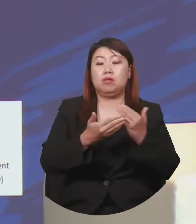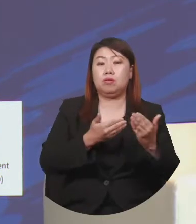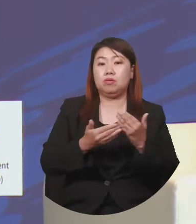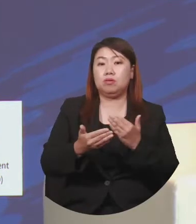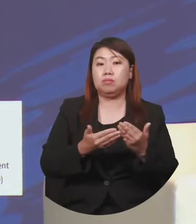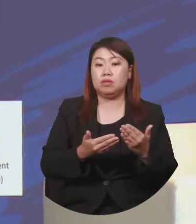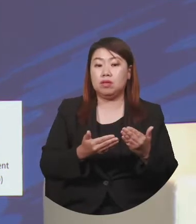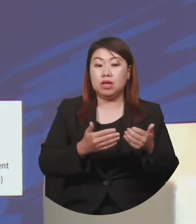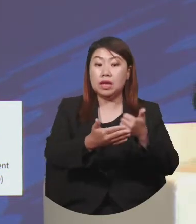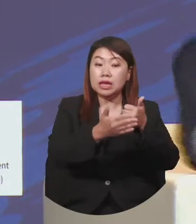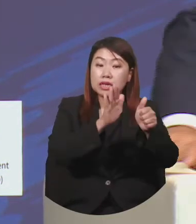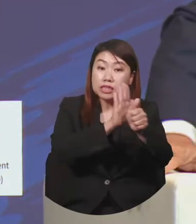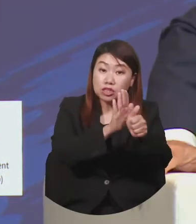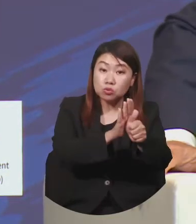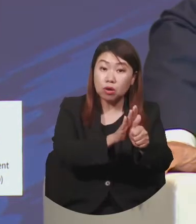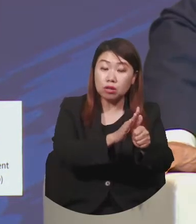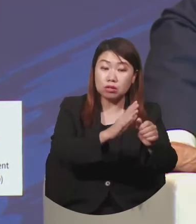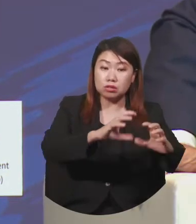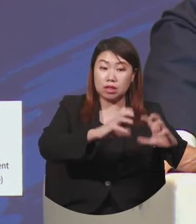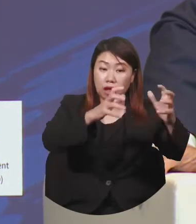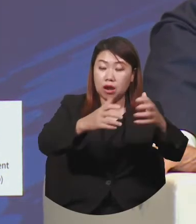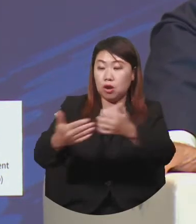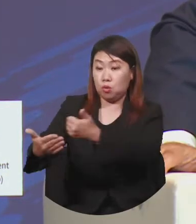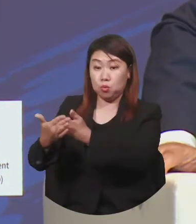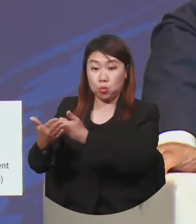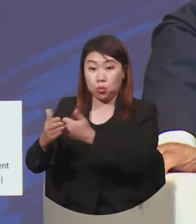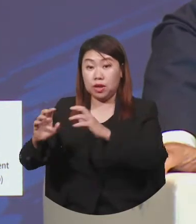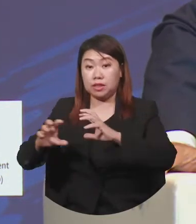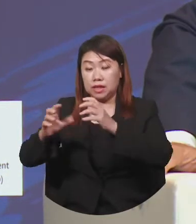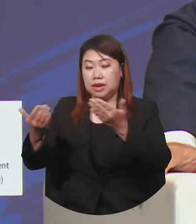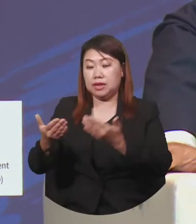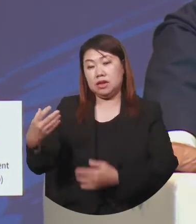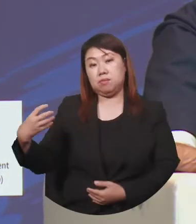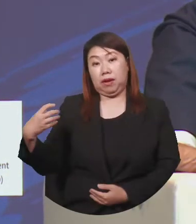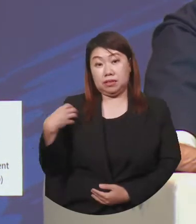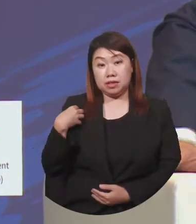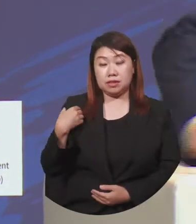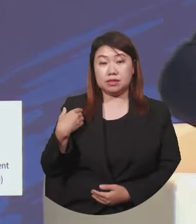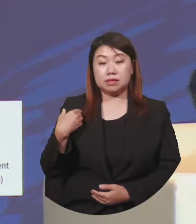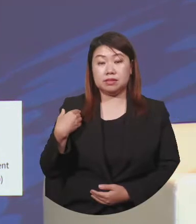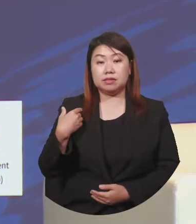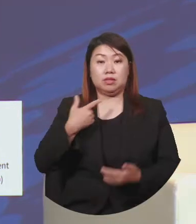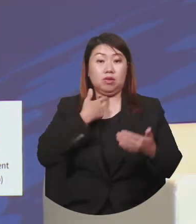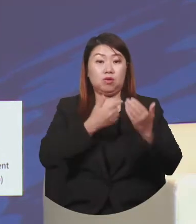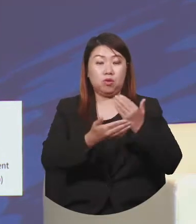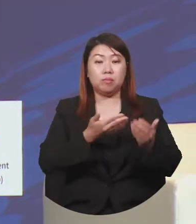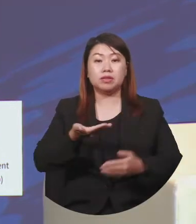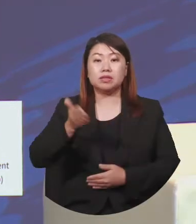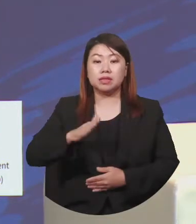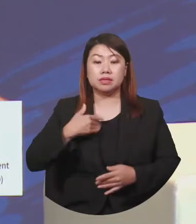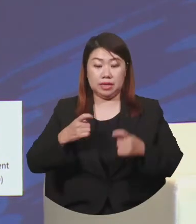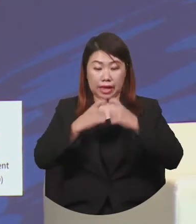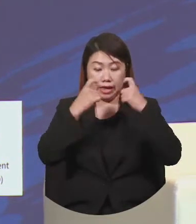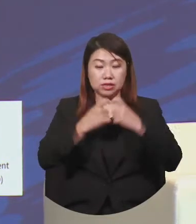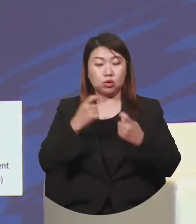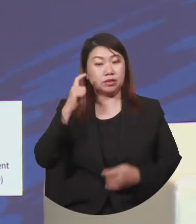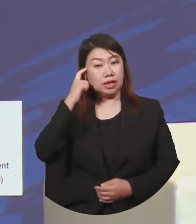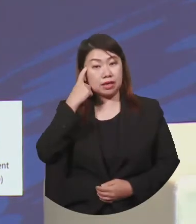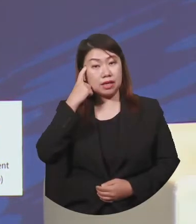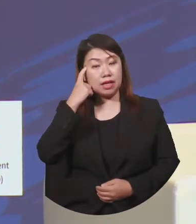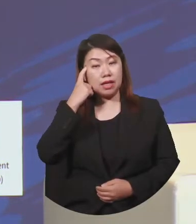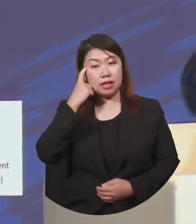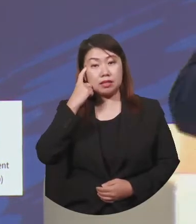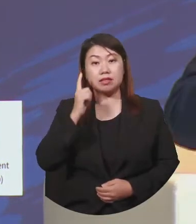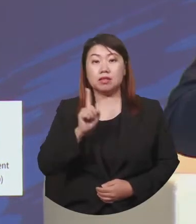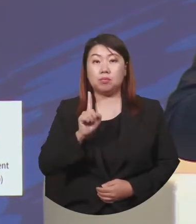A lot of it, in my opinion, still revolves around rhetoric. We sit in our capitals and